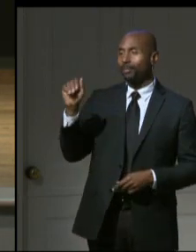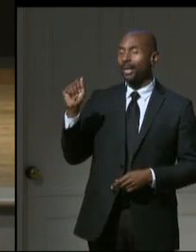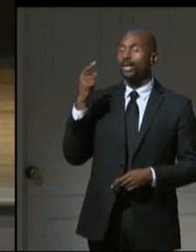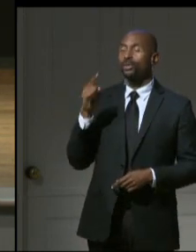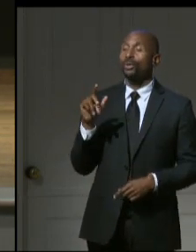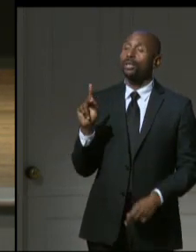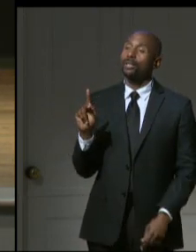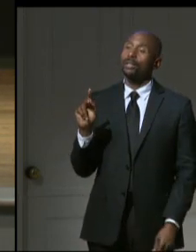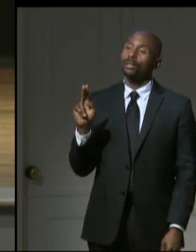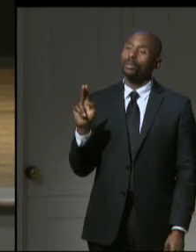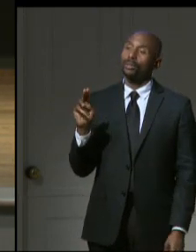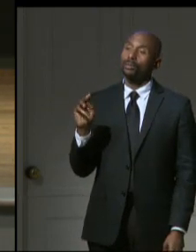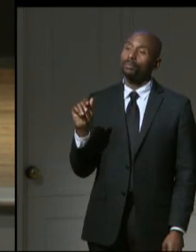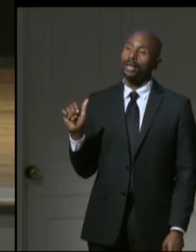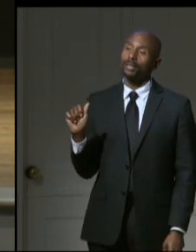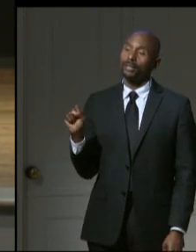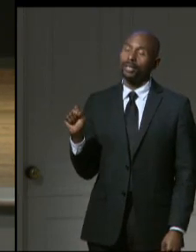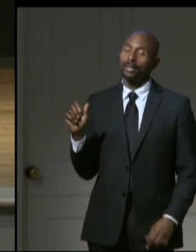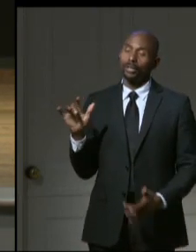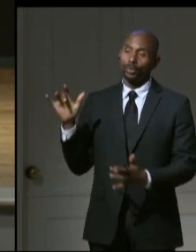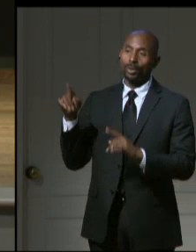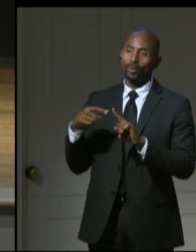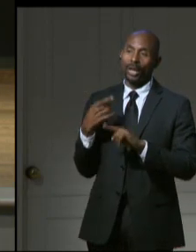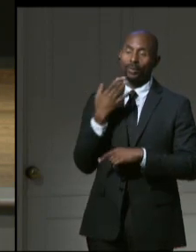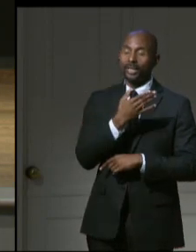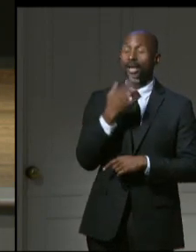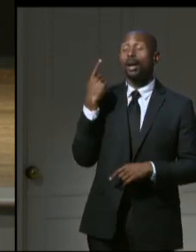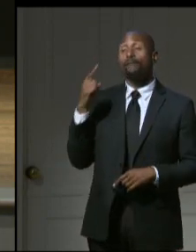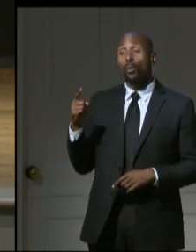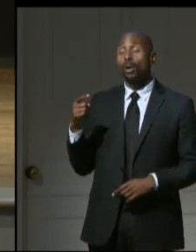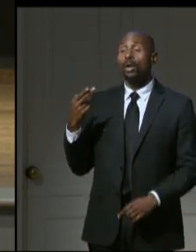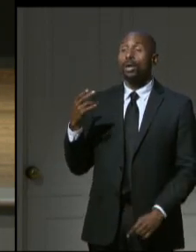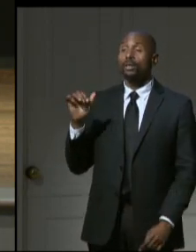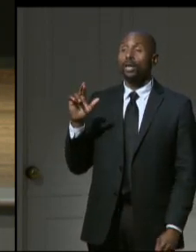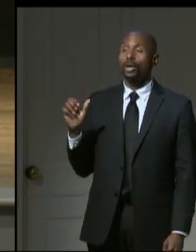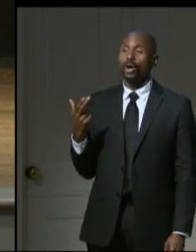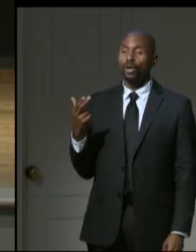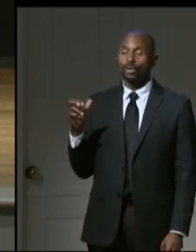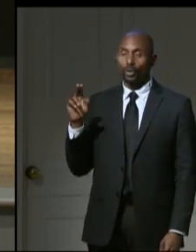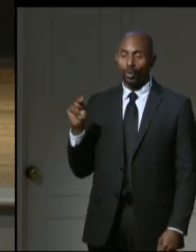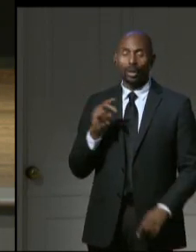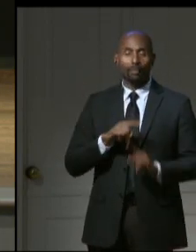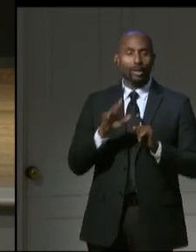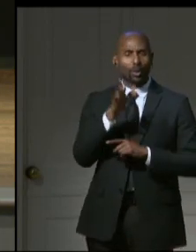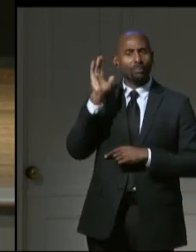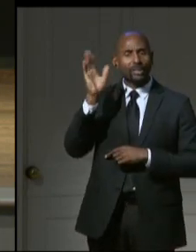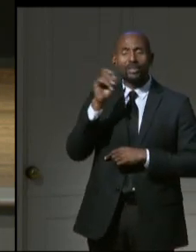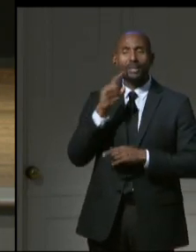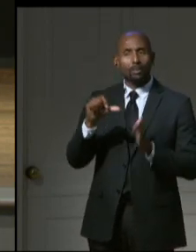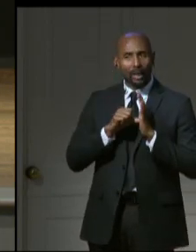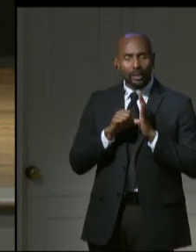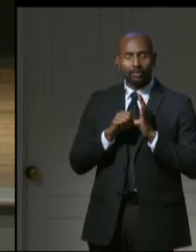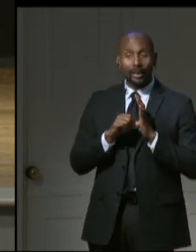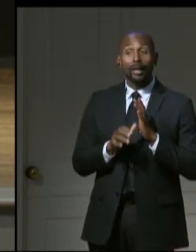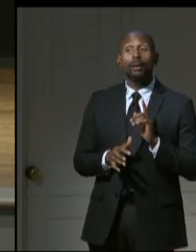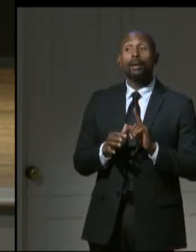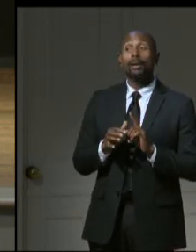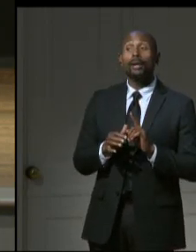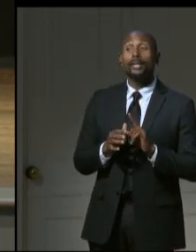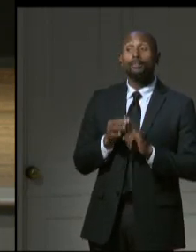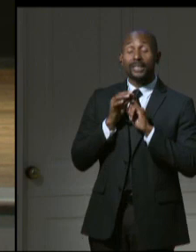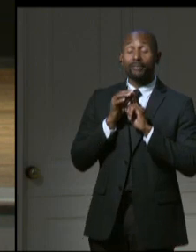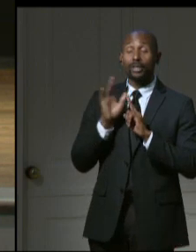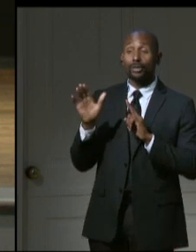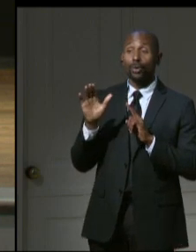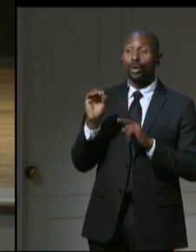the Hirshhorn. What impressed me most about your presentation was your org chart and